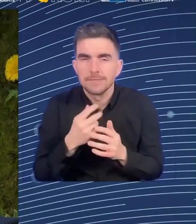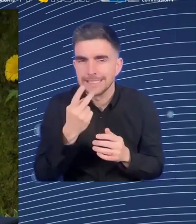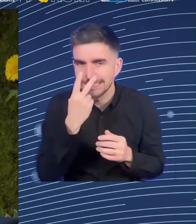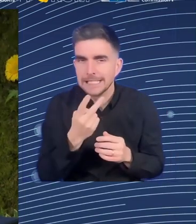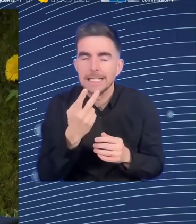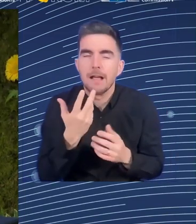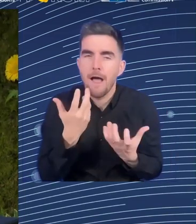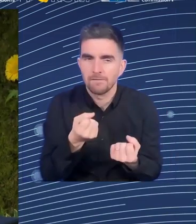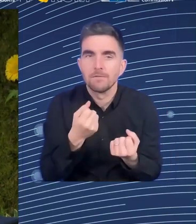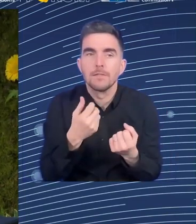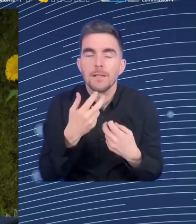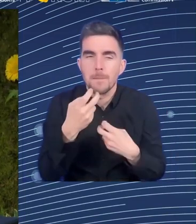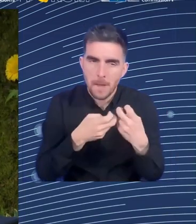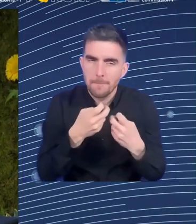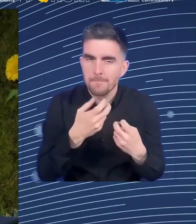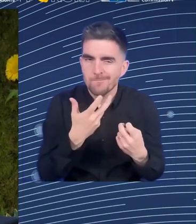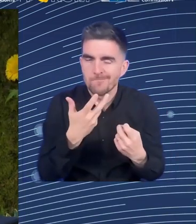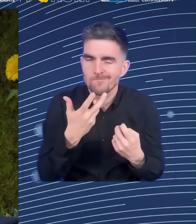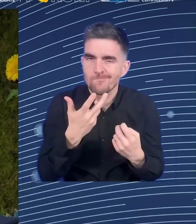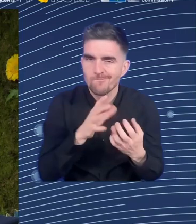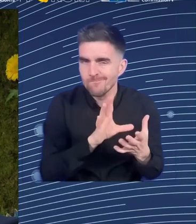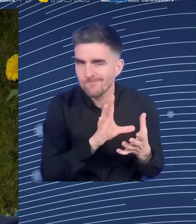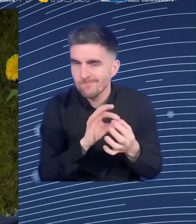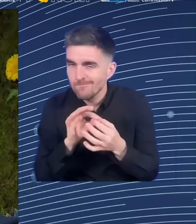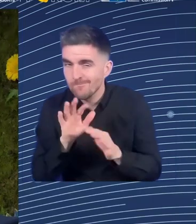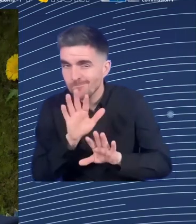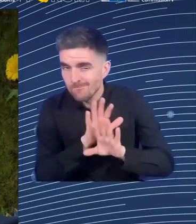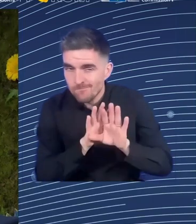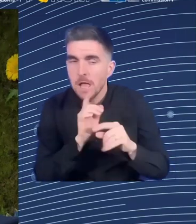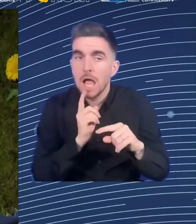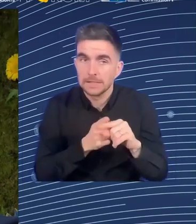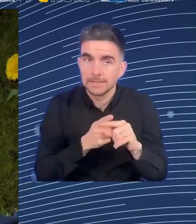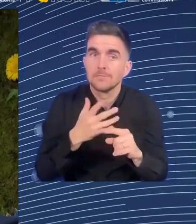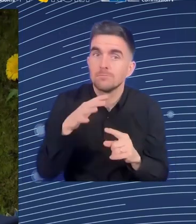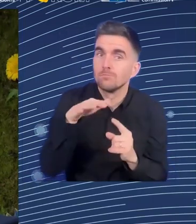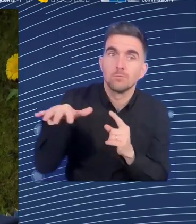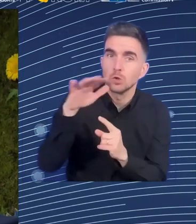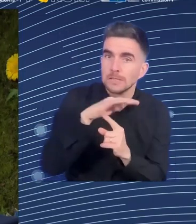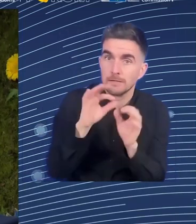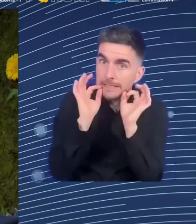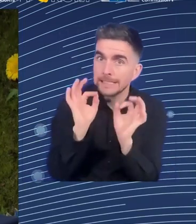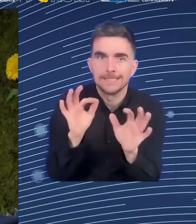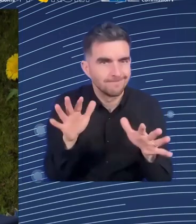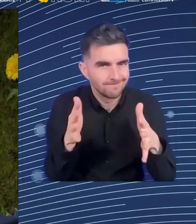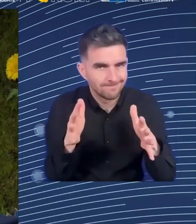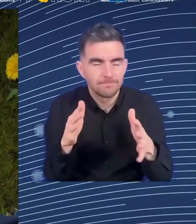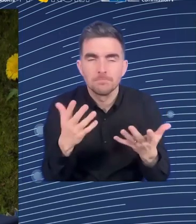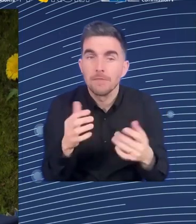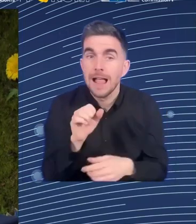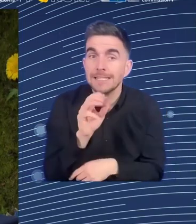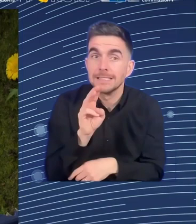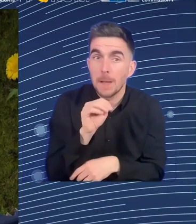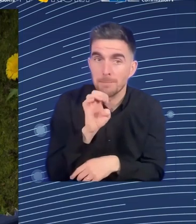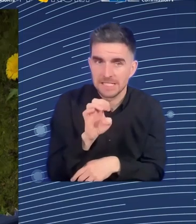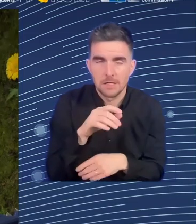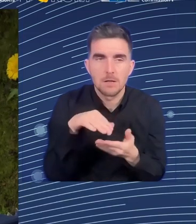matching mechanism. And this means that they're less able to advertise their positions and find the suitable candidates. And as a result,